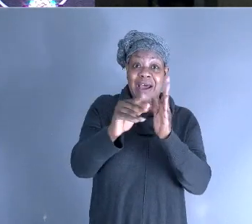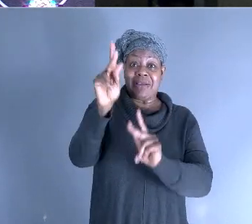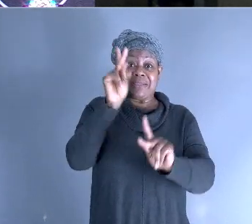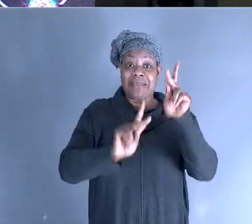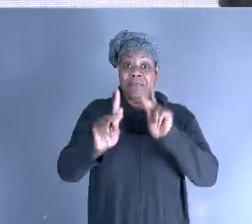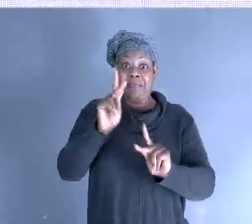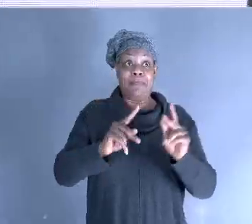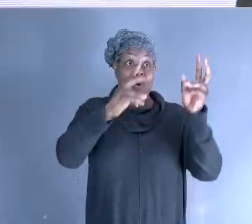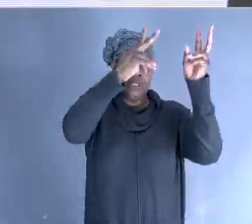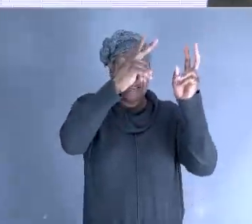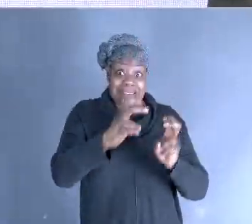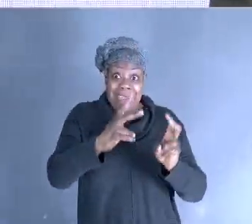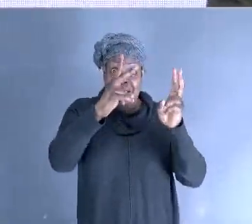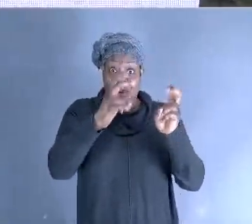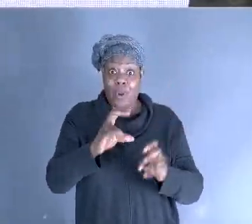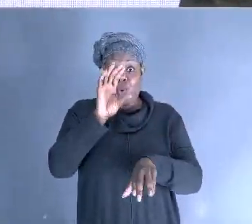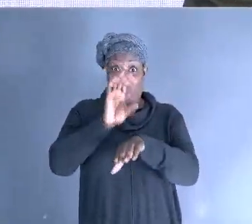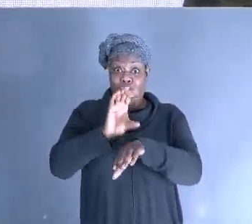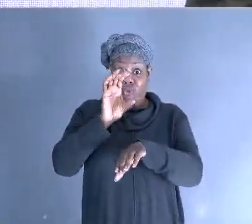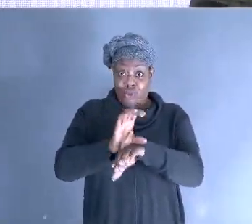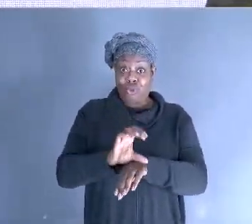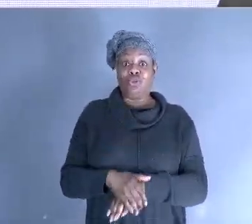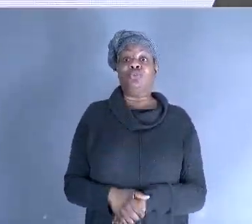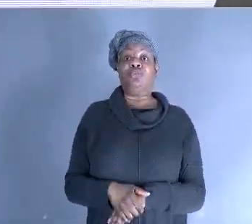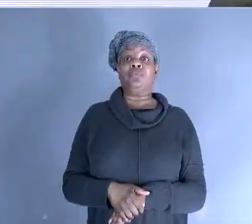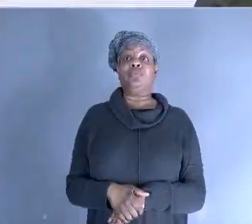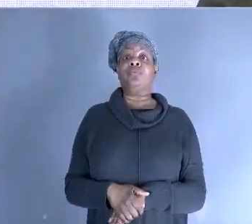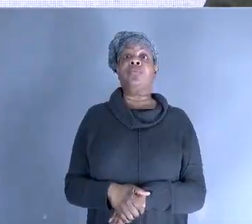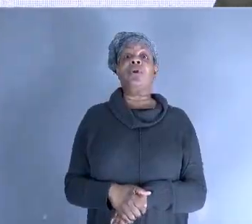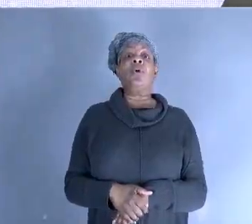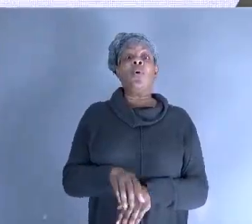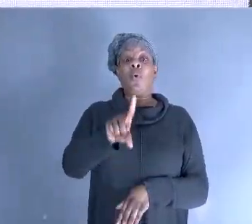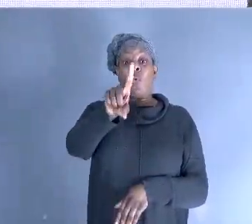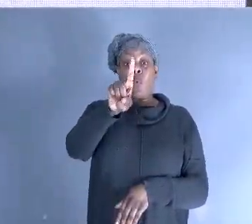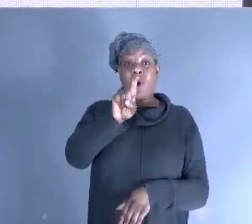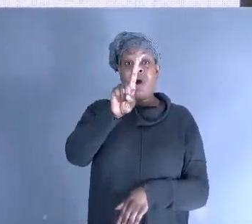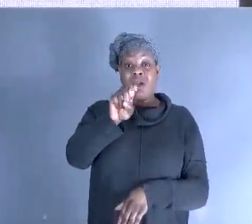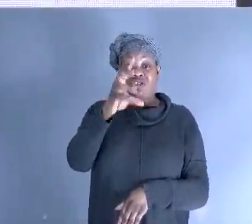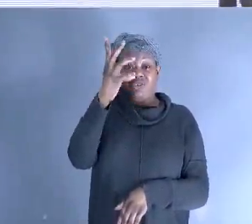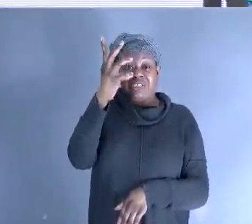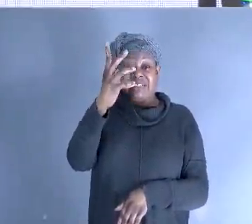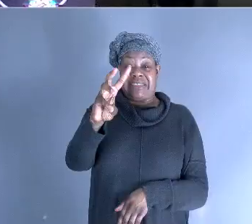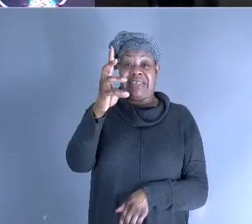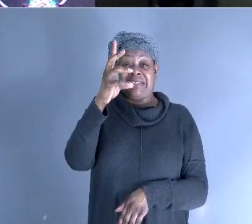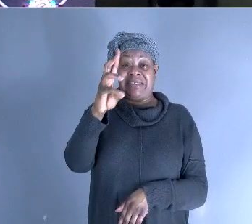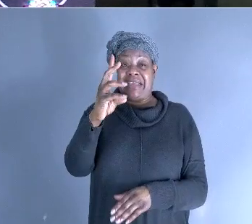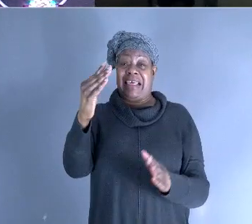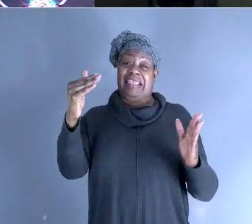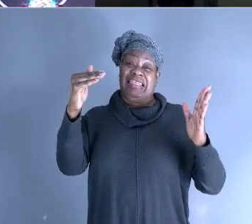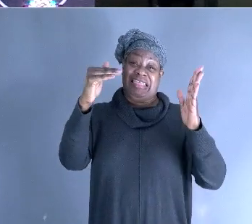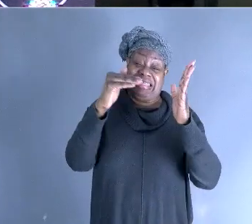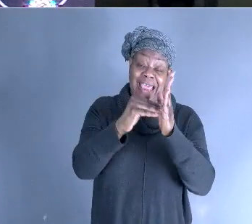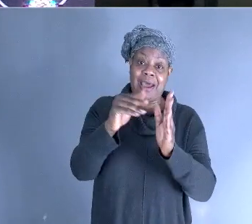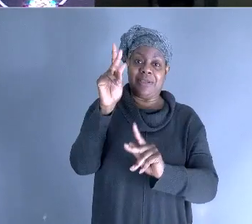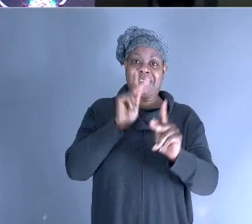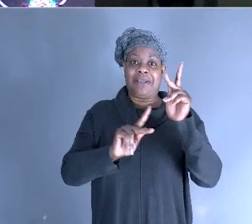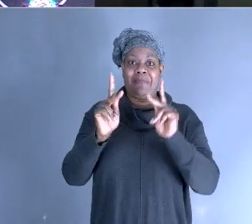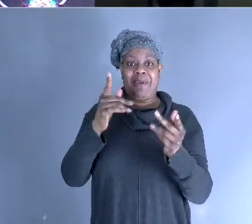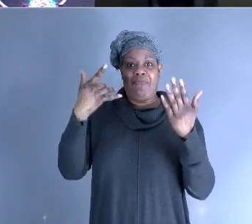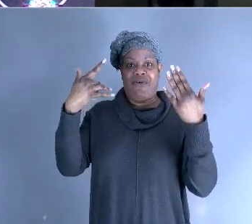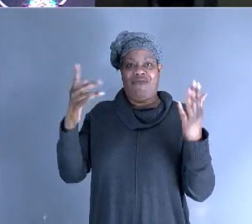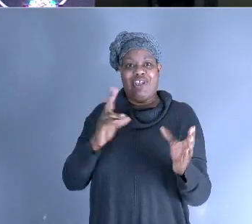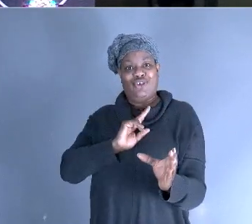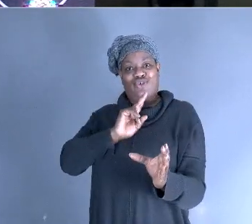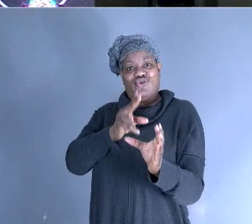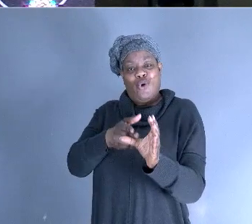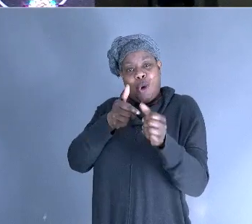services to God be the glory and over 116,000 followers on all